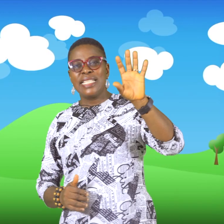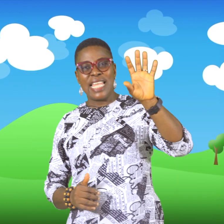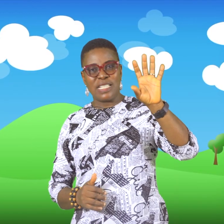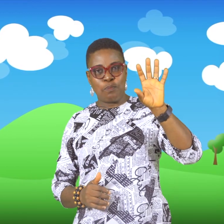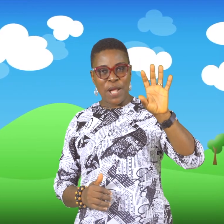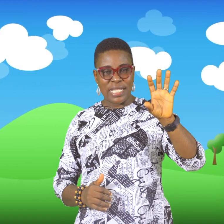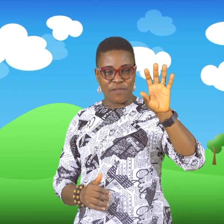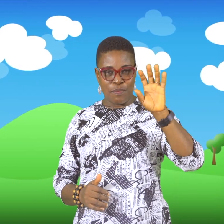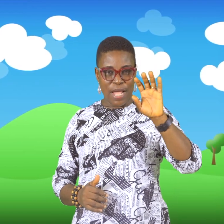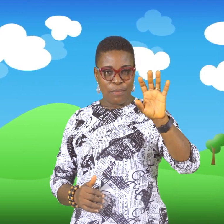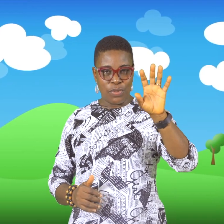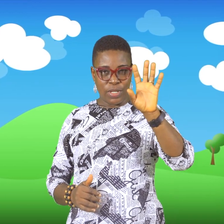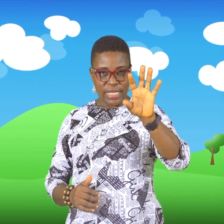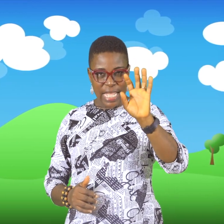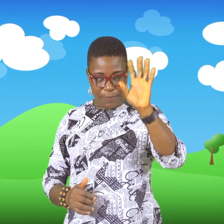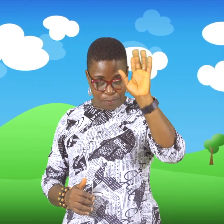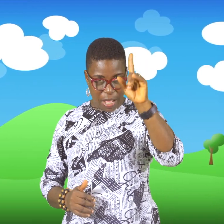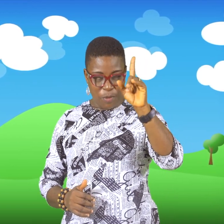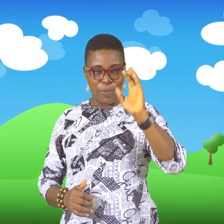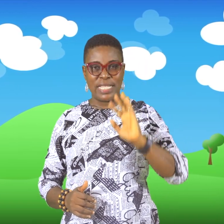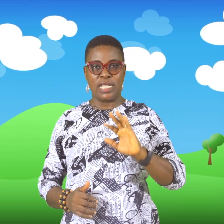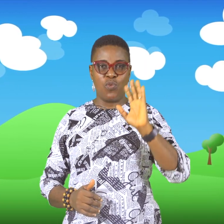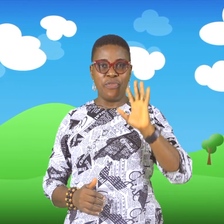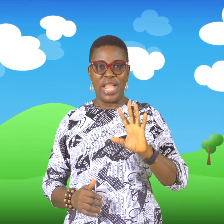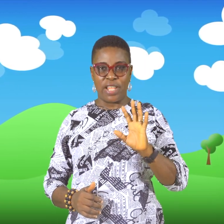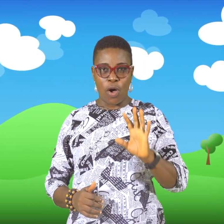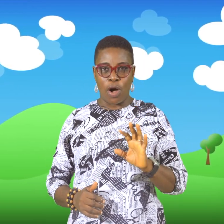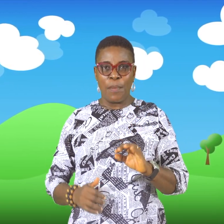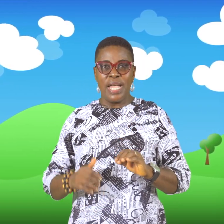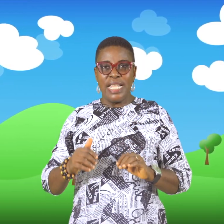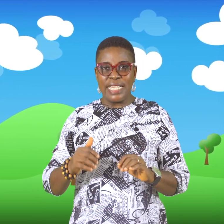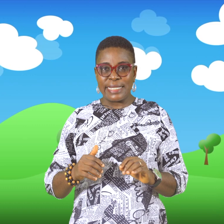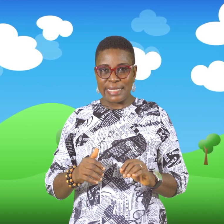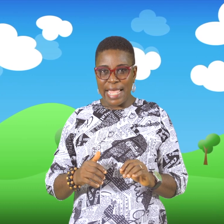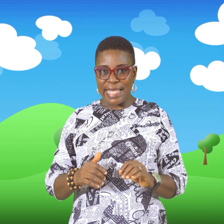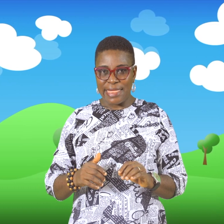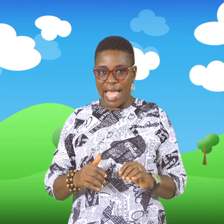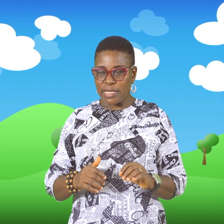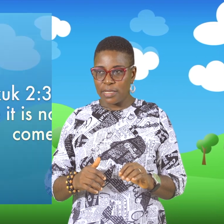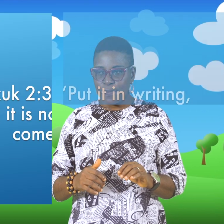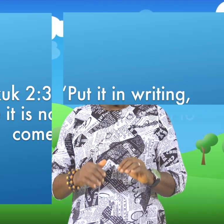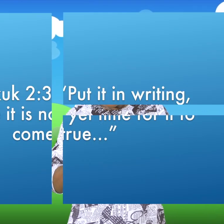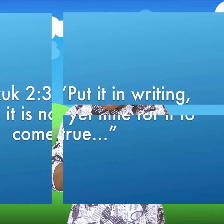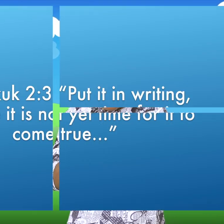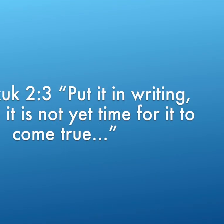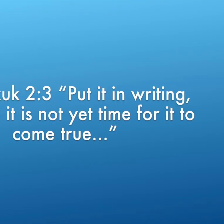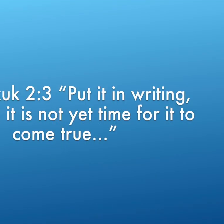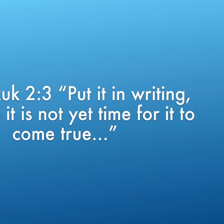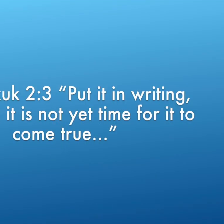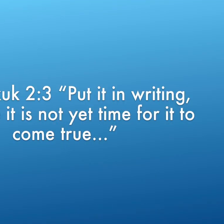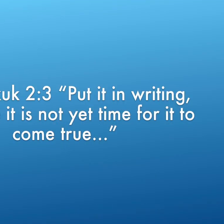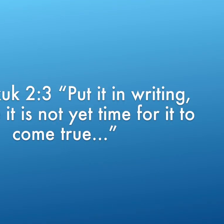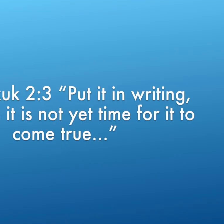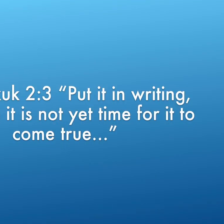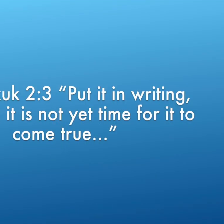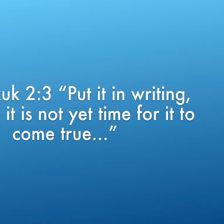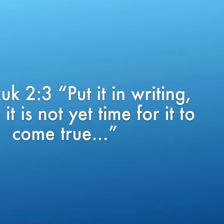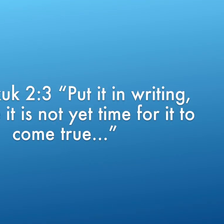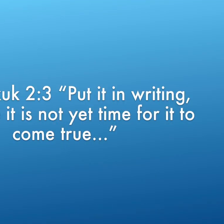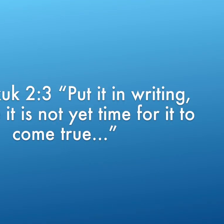why that part of the Bible, that Bible passage we read up is saying that write it